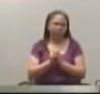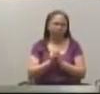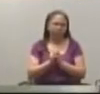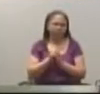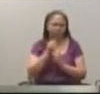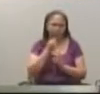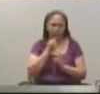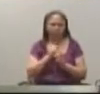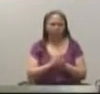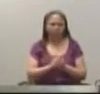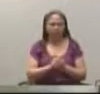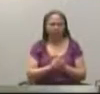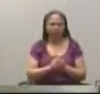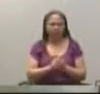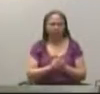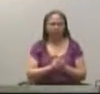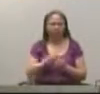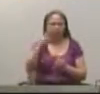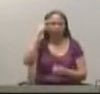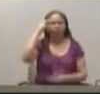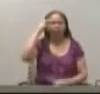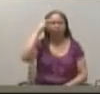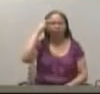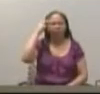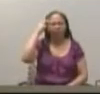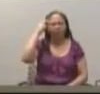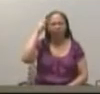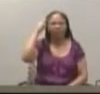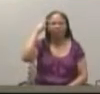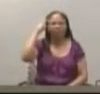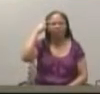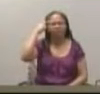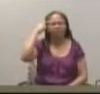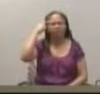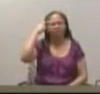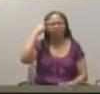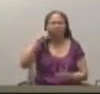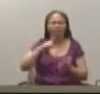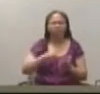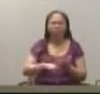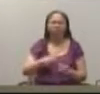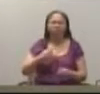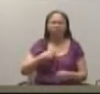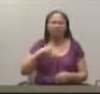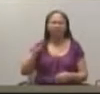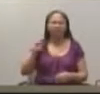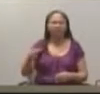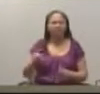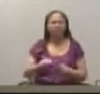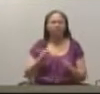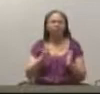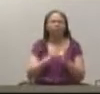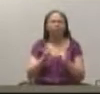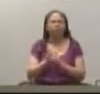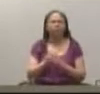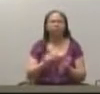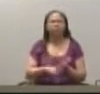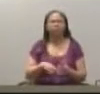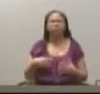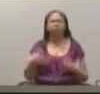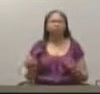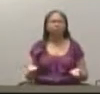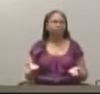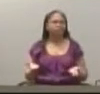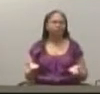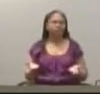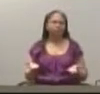Ponder, reflect. What is it that I need from Jesus? What is it that I need from Jesus this year?